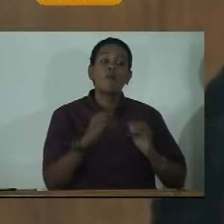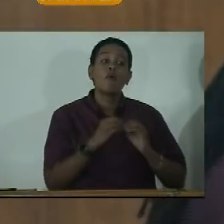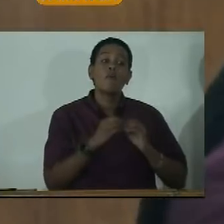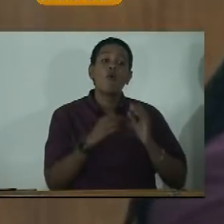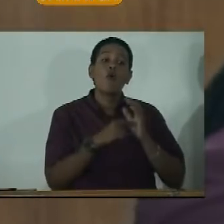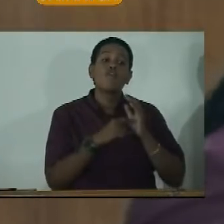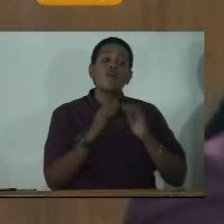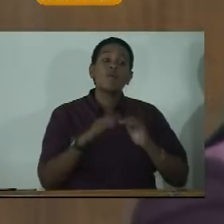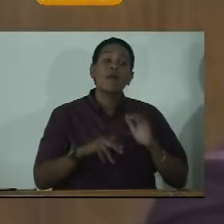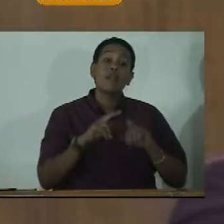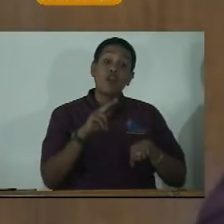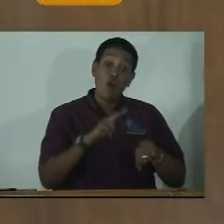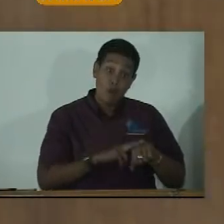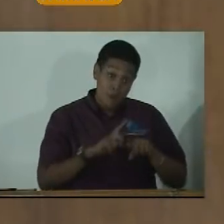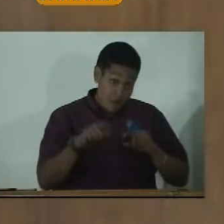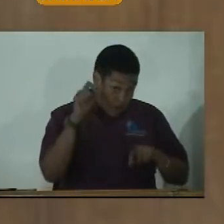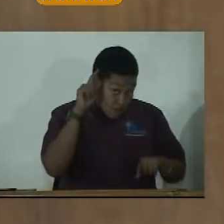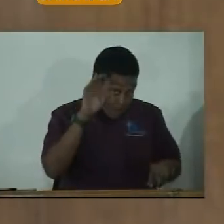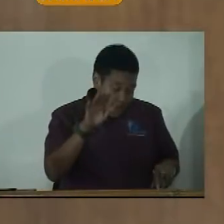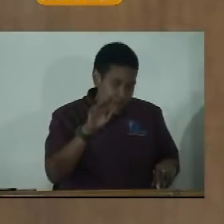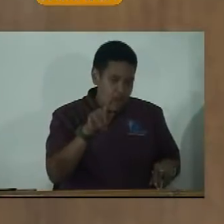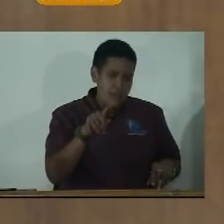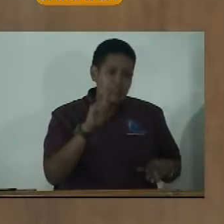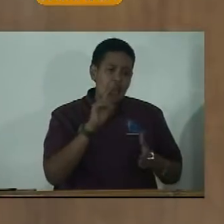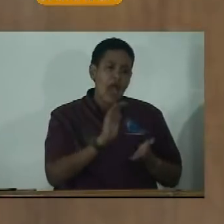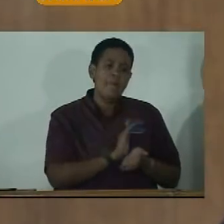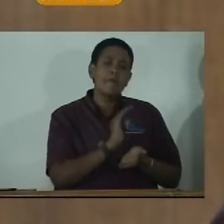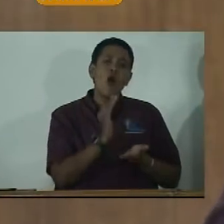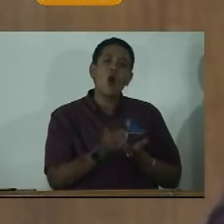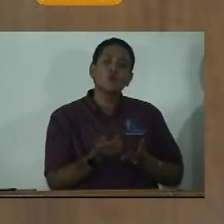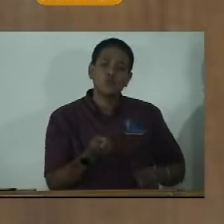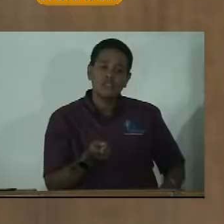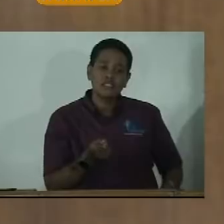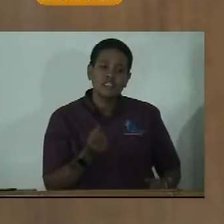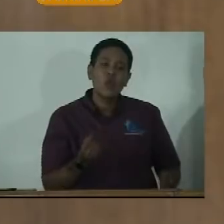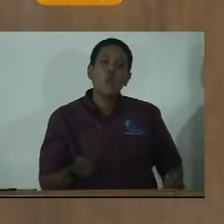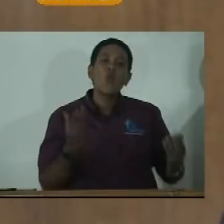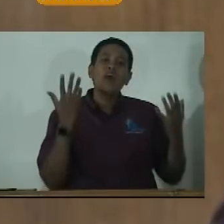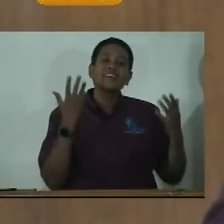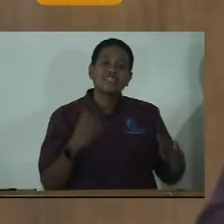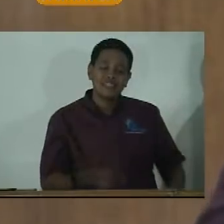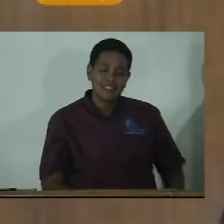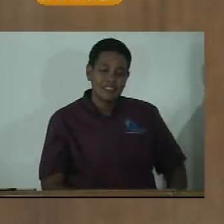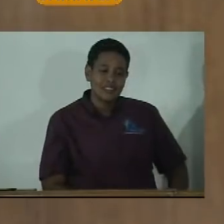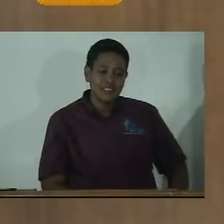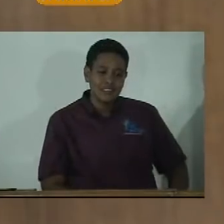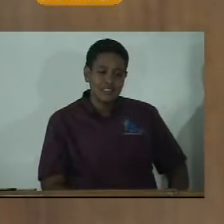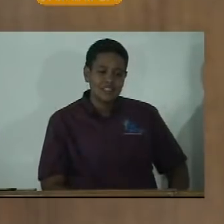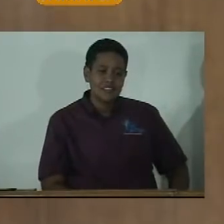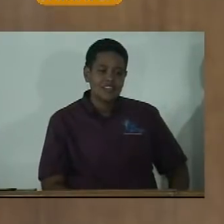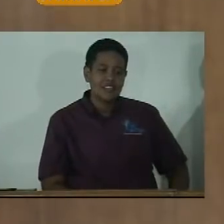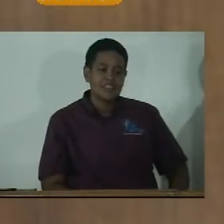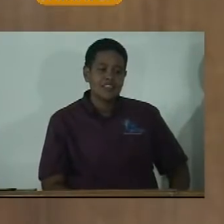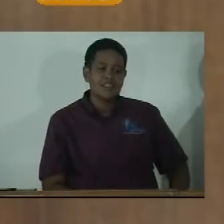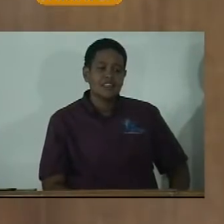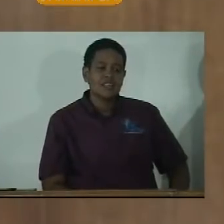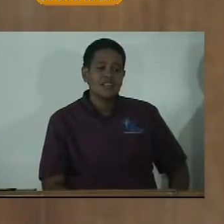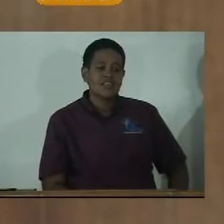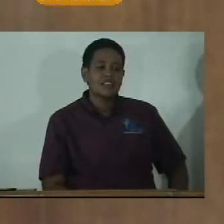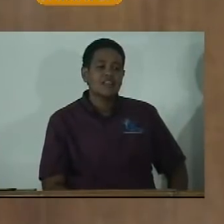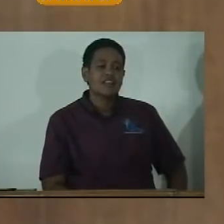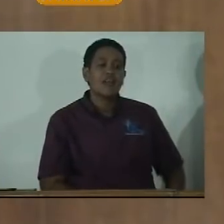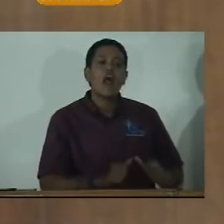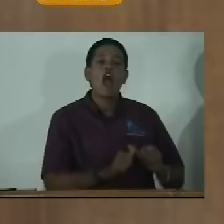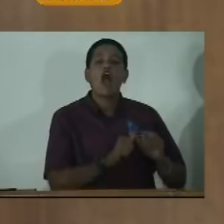normal, but more so, the amount, the quantity. This is what we're faced with, the consistent